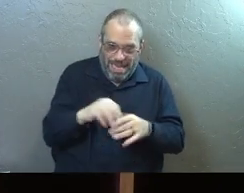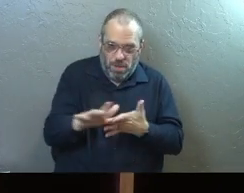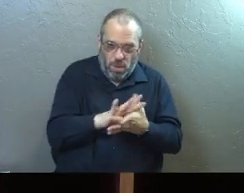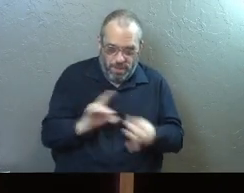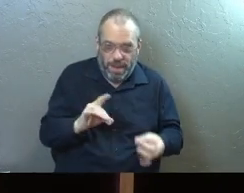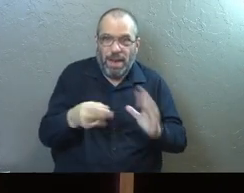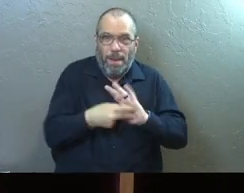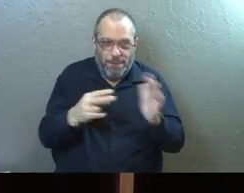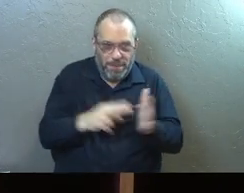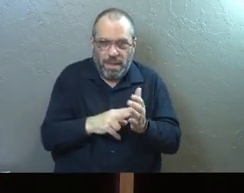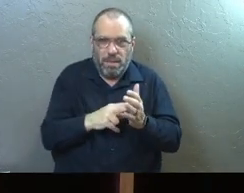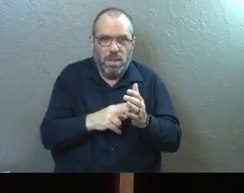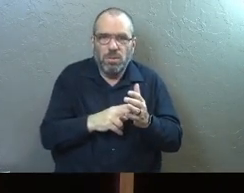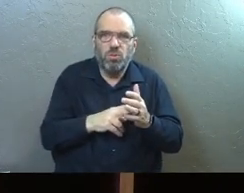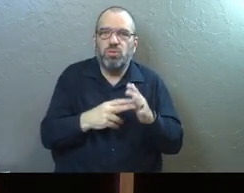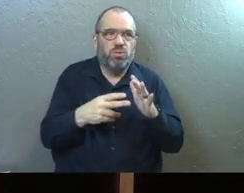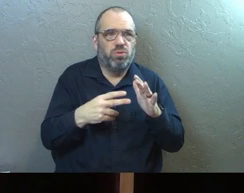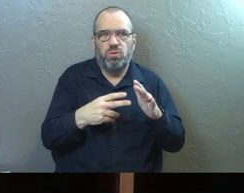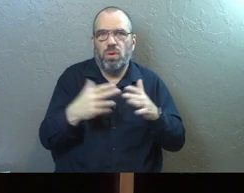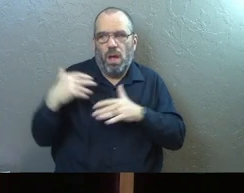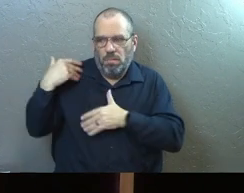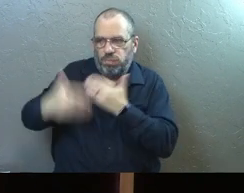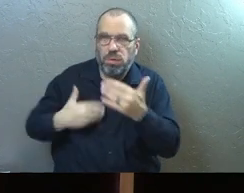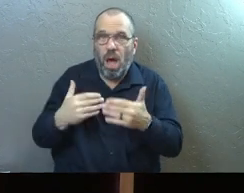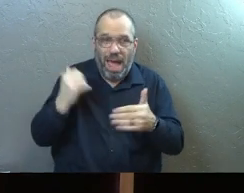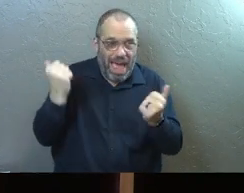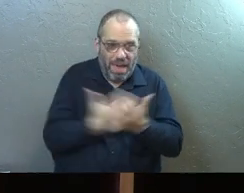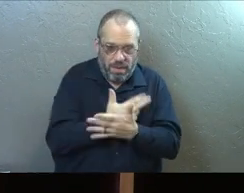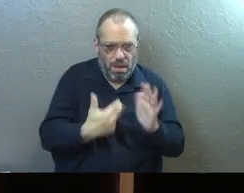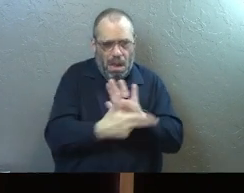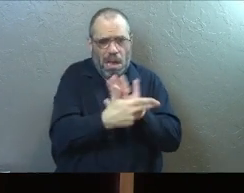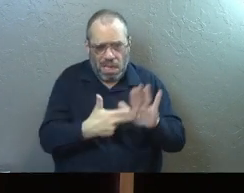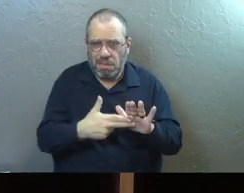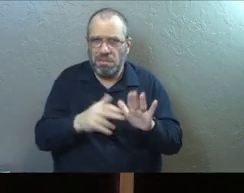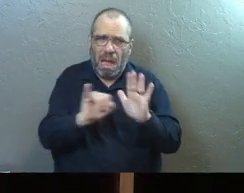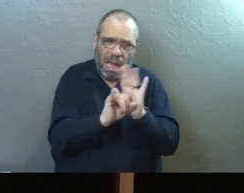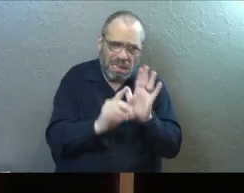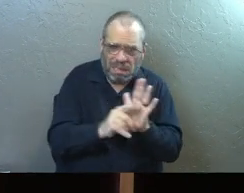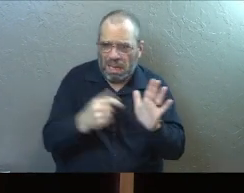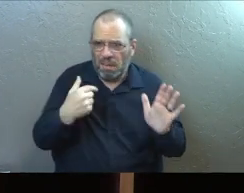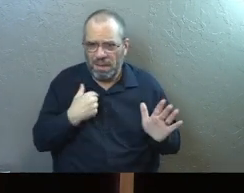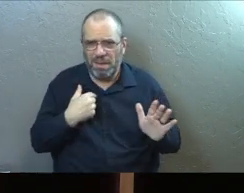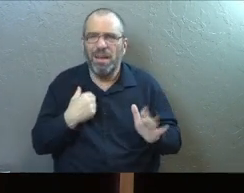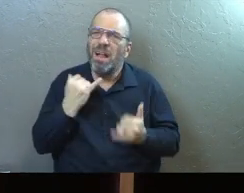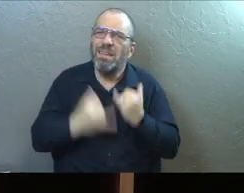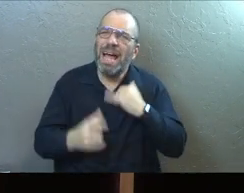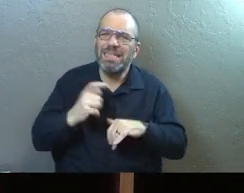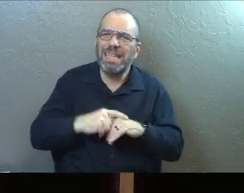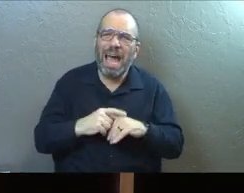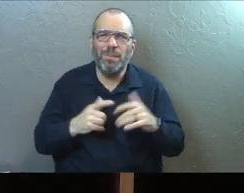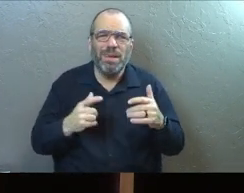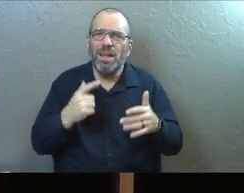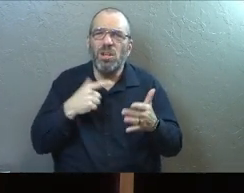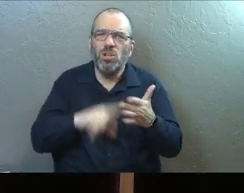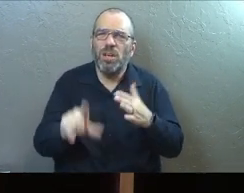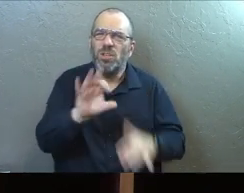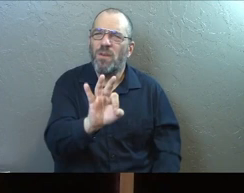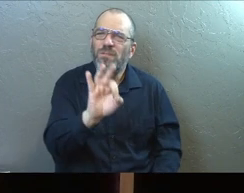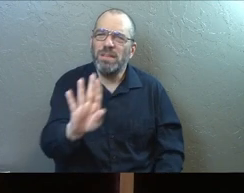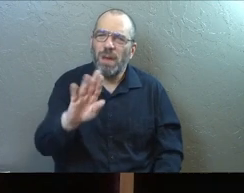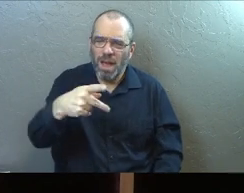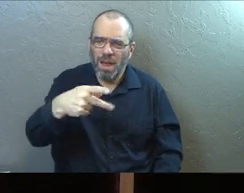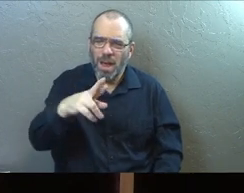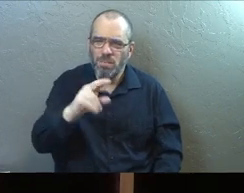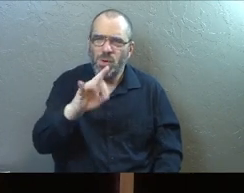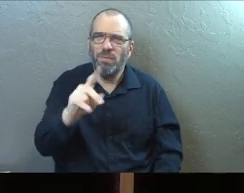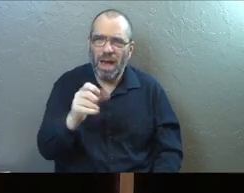Holy Spirit is meant to transcend all the other identifiers that we give ourselves. When's the last time you looked at your Facebook profile